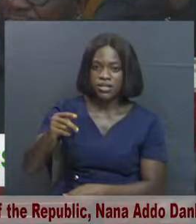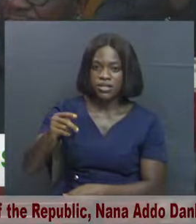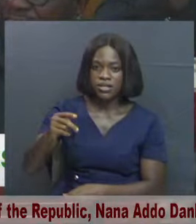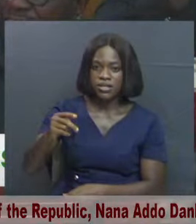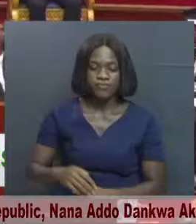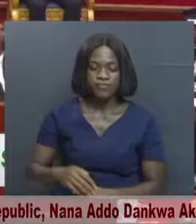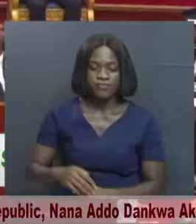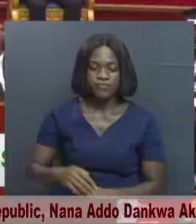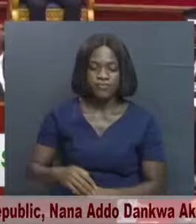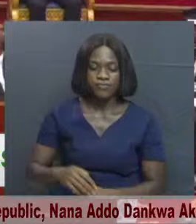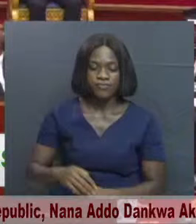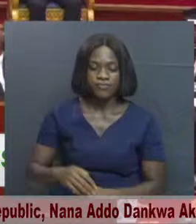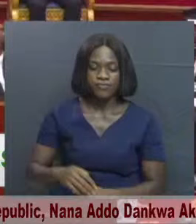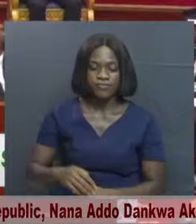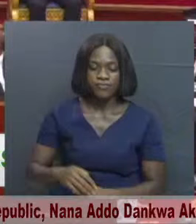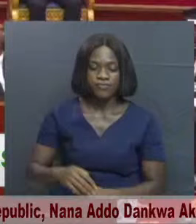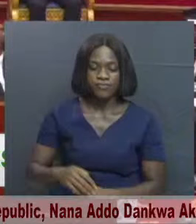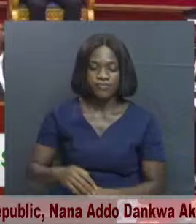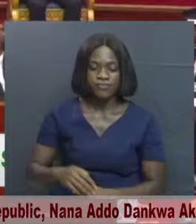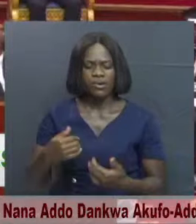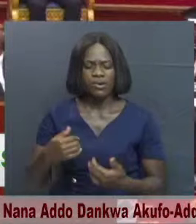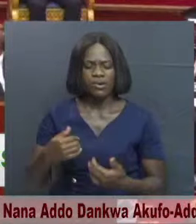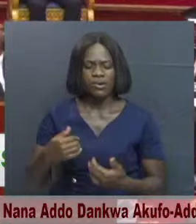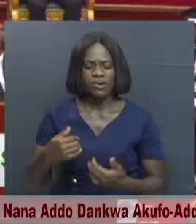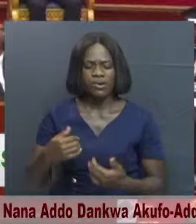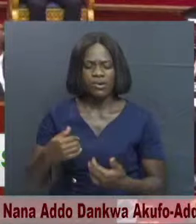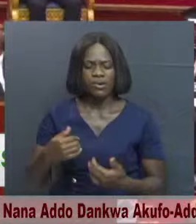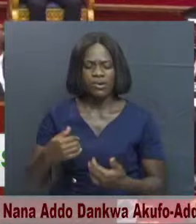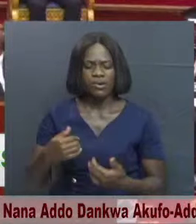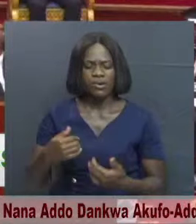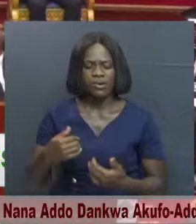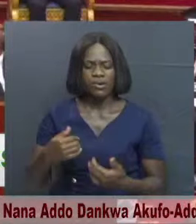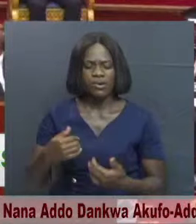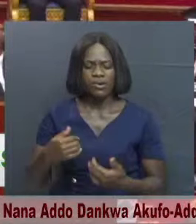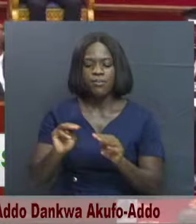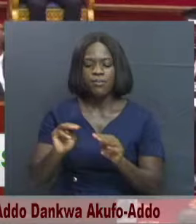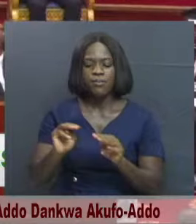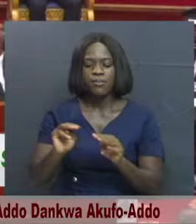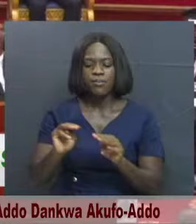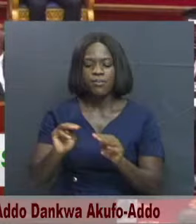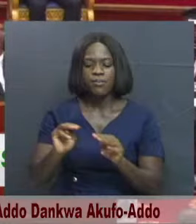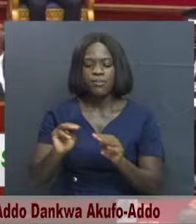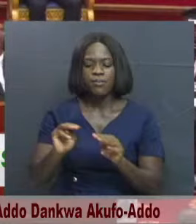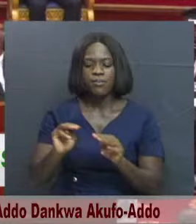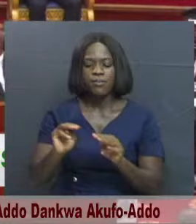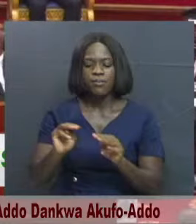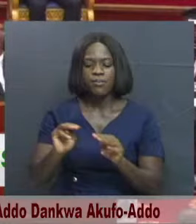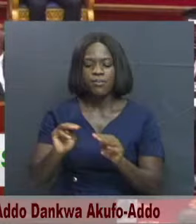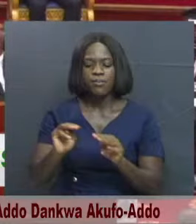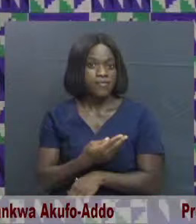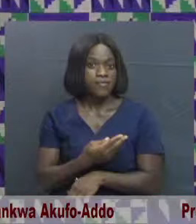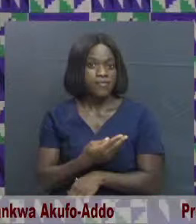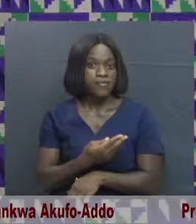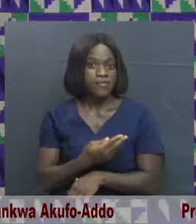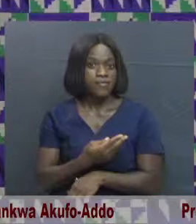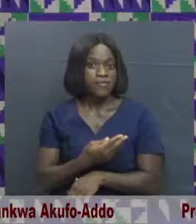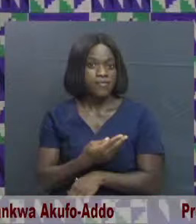and management to ensure beneficiation across the value chain of these critical